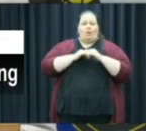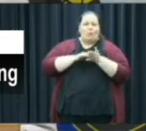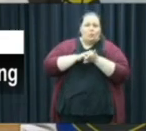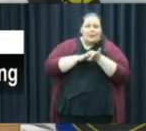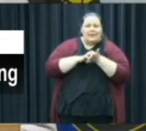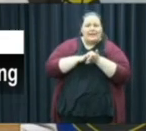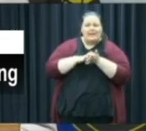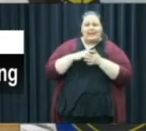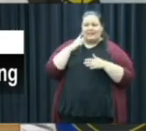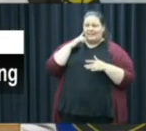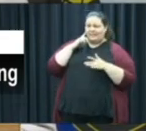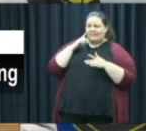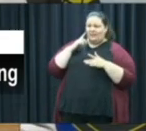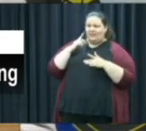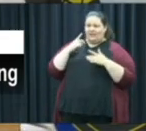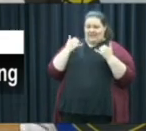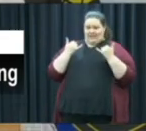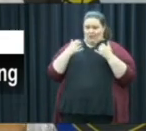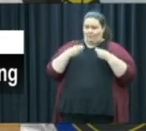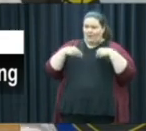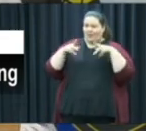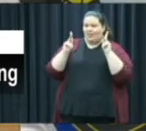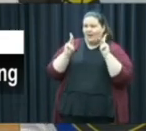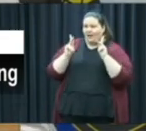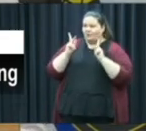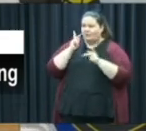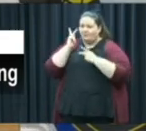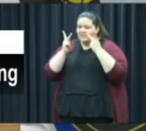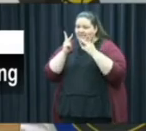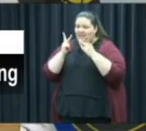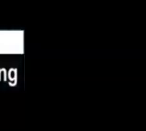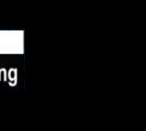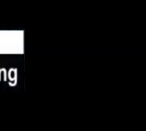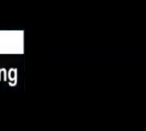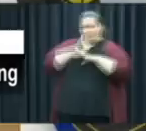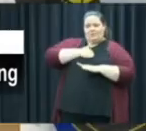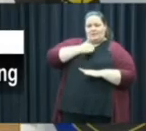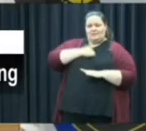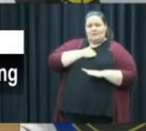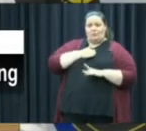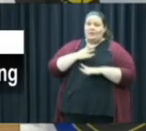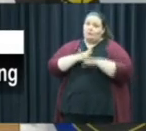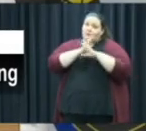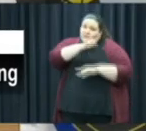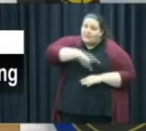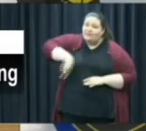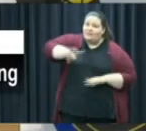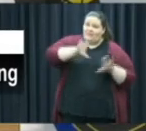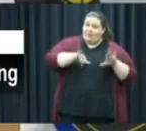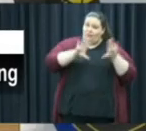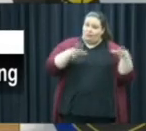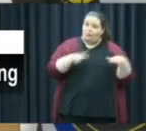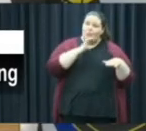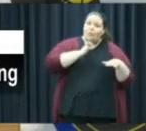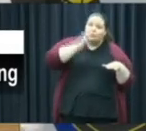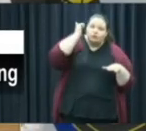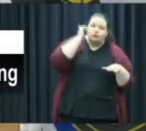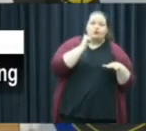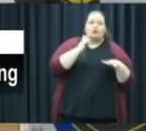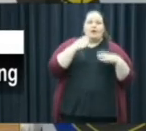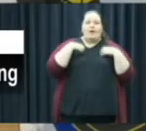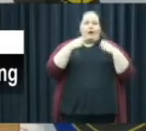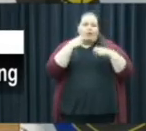against the risk of inadvertently catching the virus. So again, we are still trying to protect people who are immune compromised, people who are older and